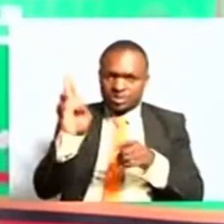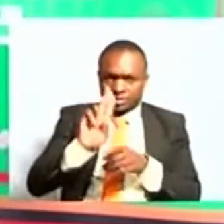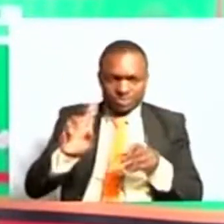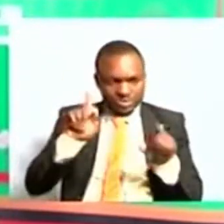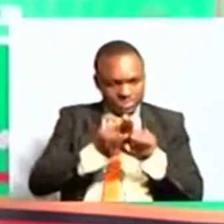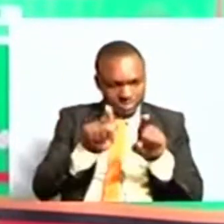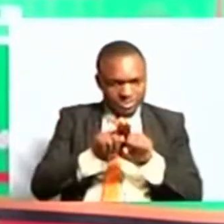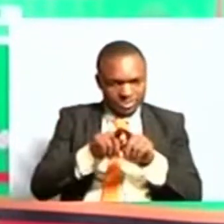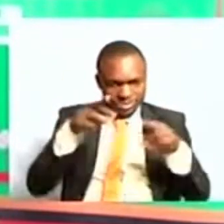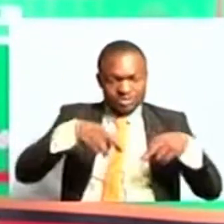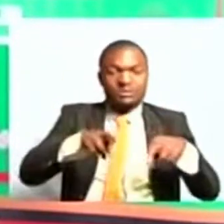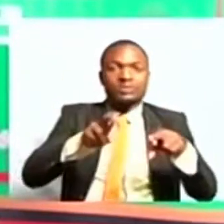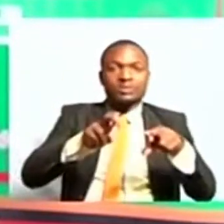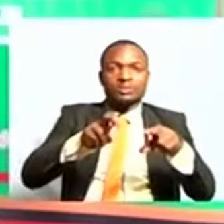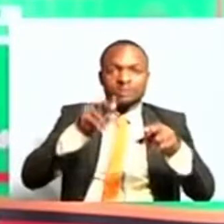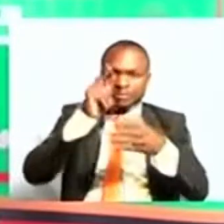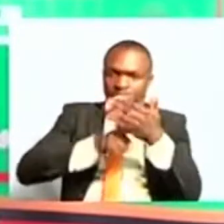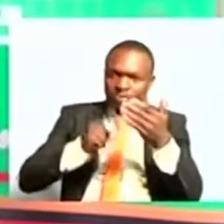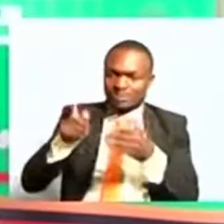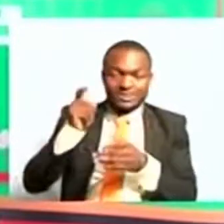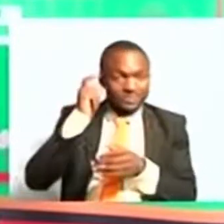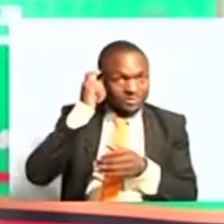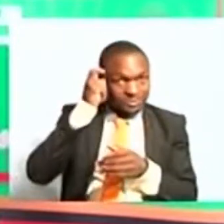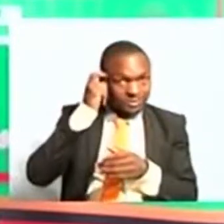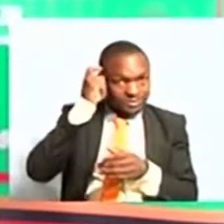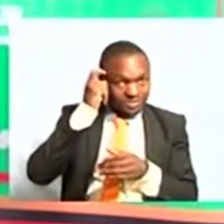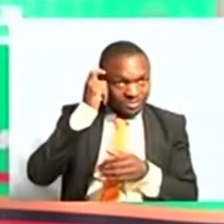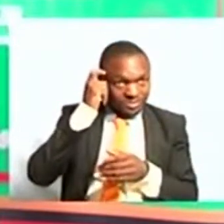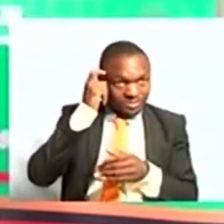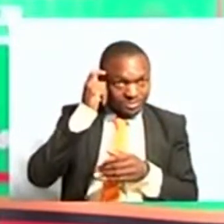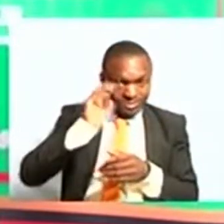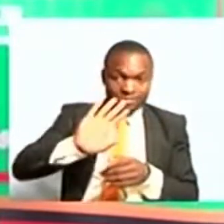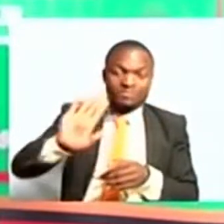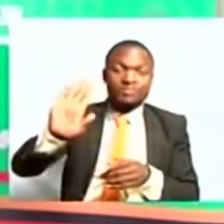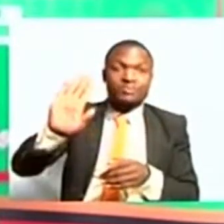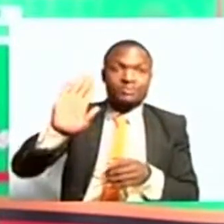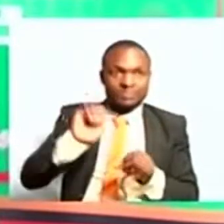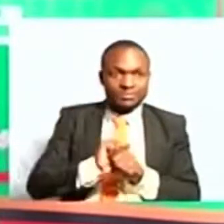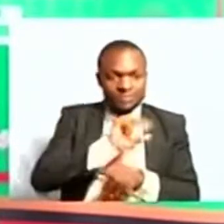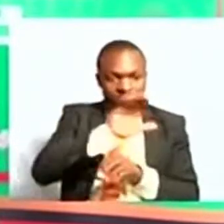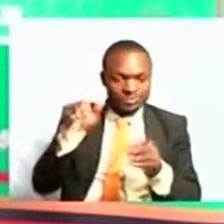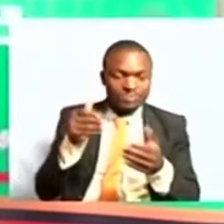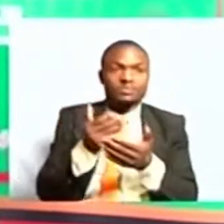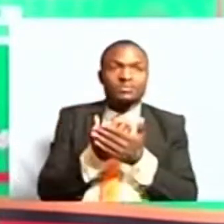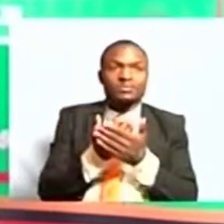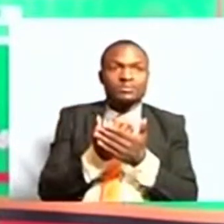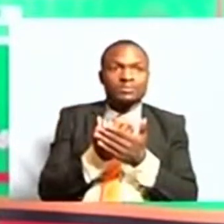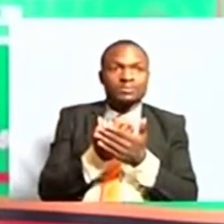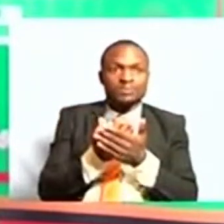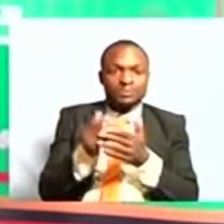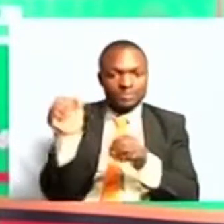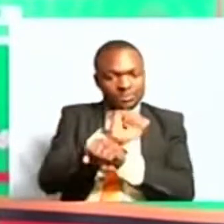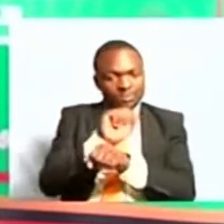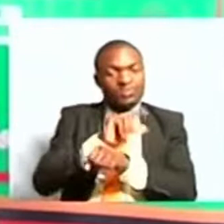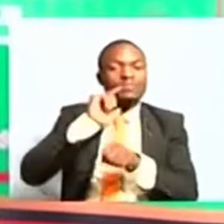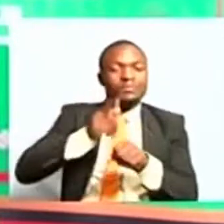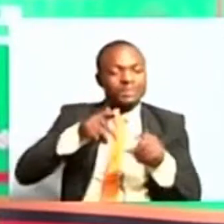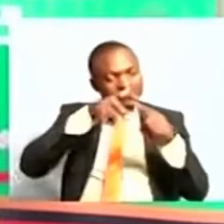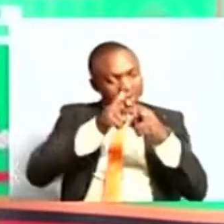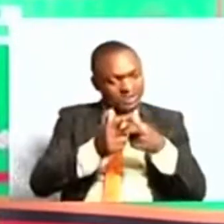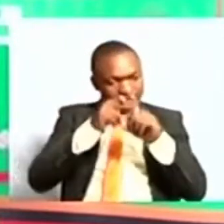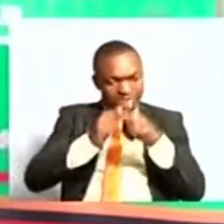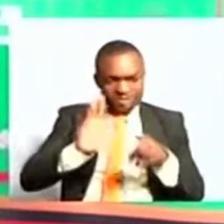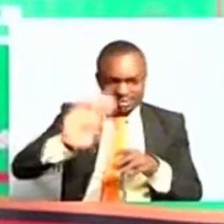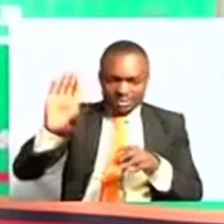roads. What do you think of them? All motorists must service their cars regularly,